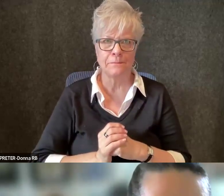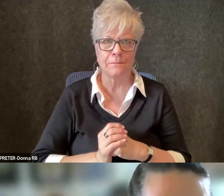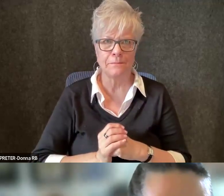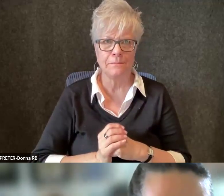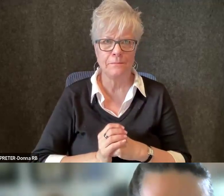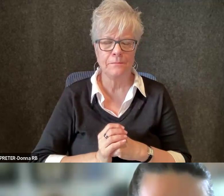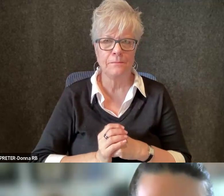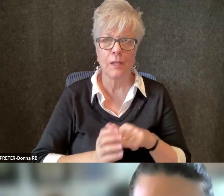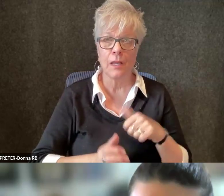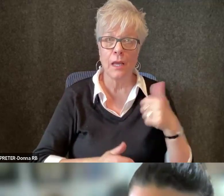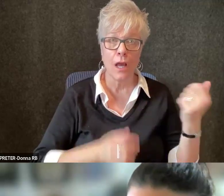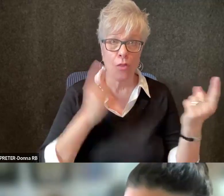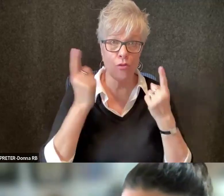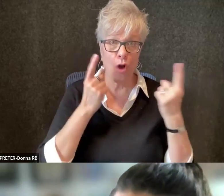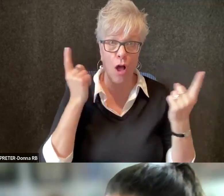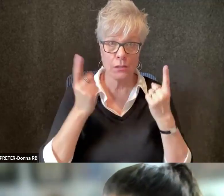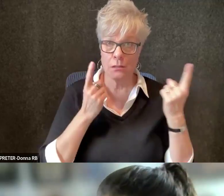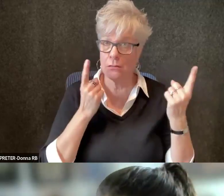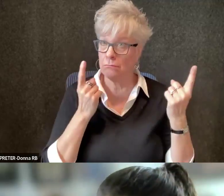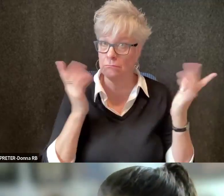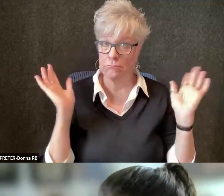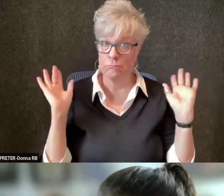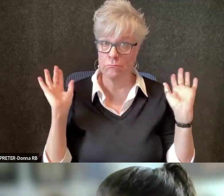Any other thoughts? I will go back to the.